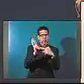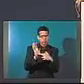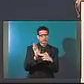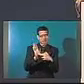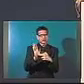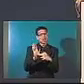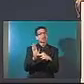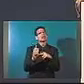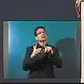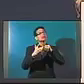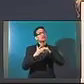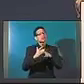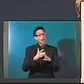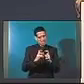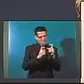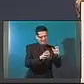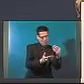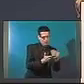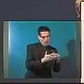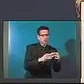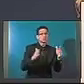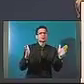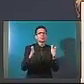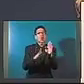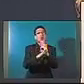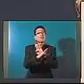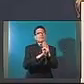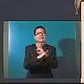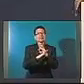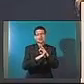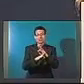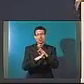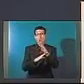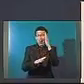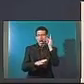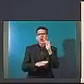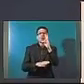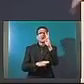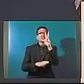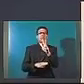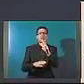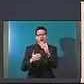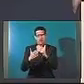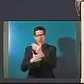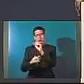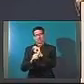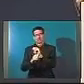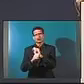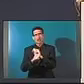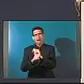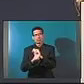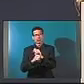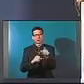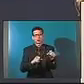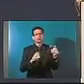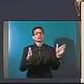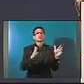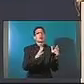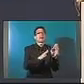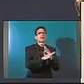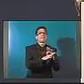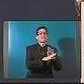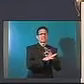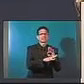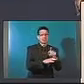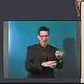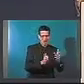rules and start lending to small businesses, because you know that 2/3 of new jobs are started by small businesses,